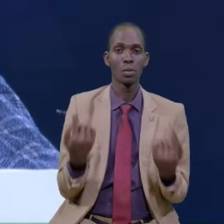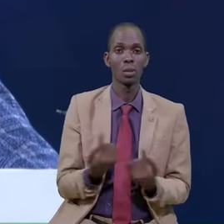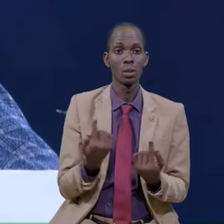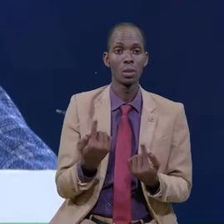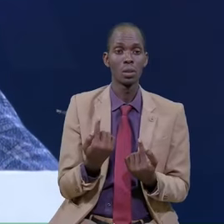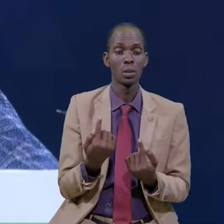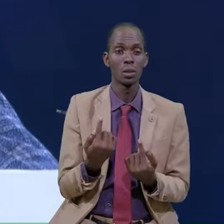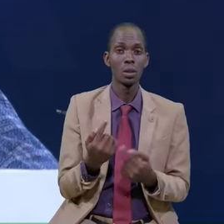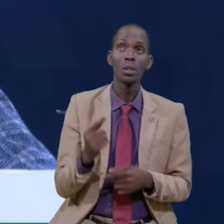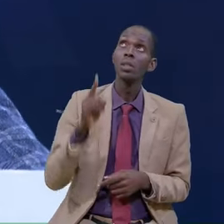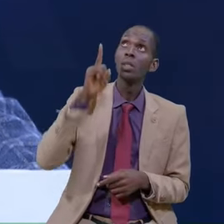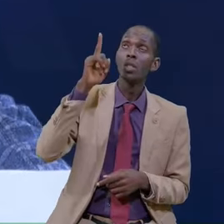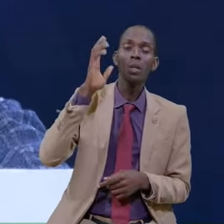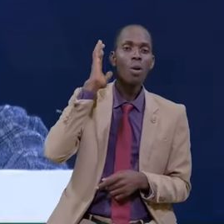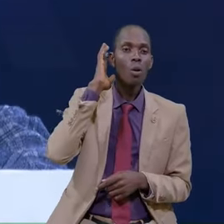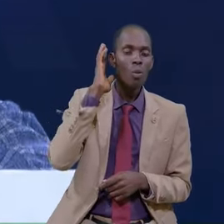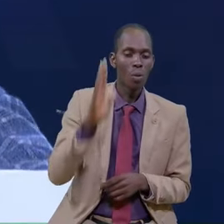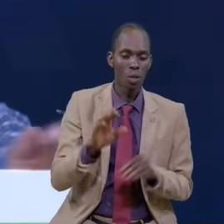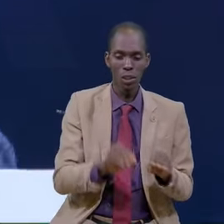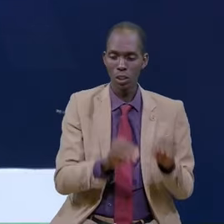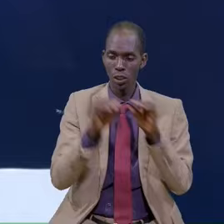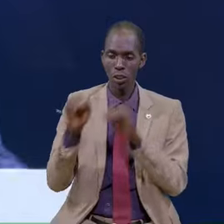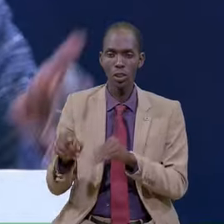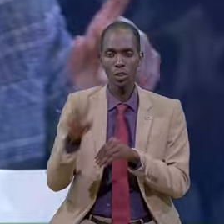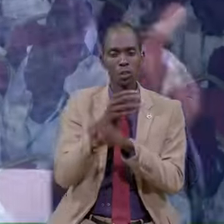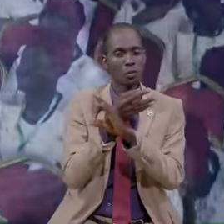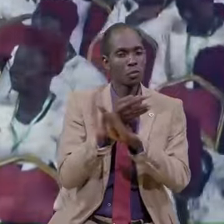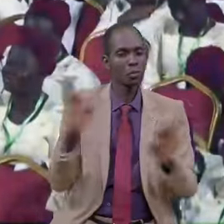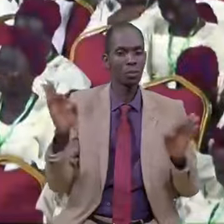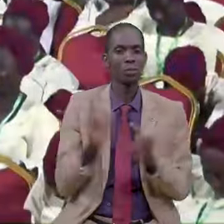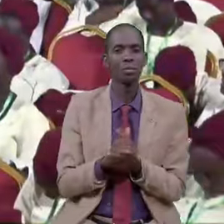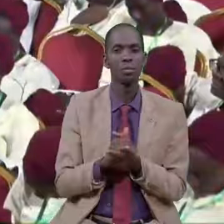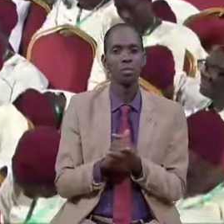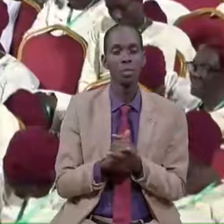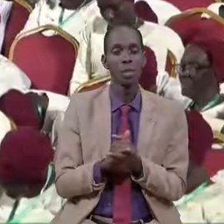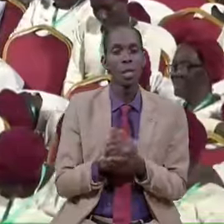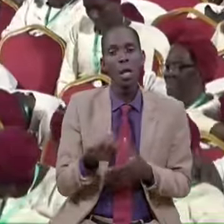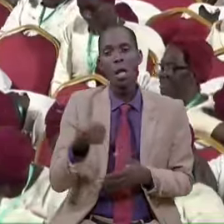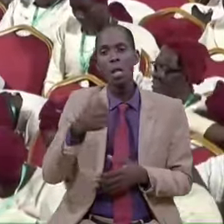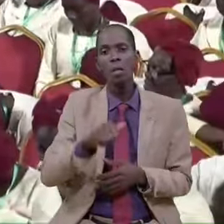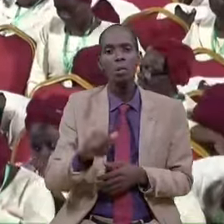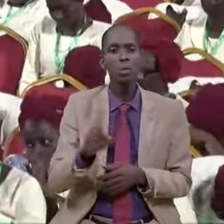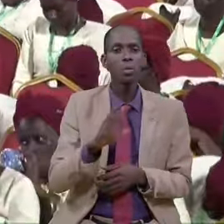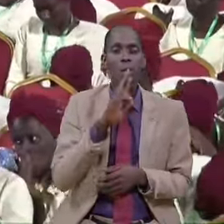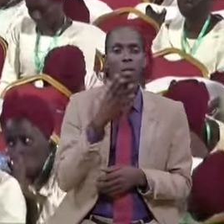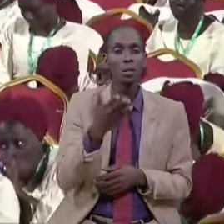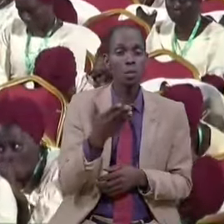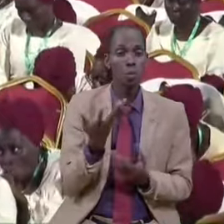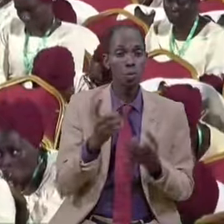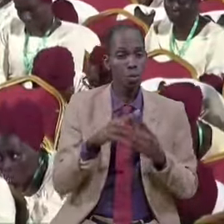set you free wherever you are just raise up your